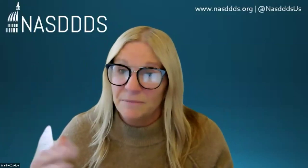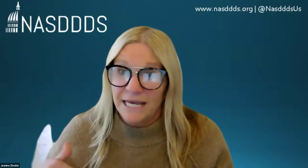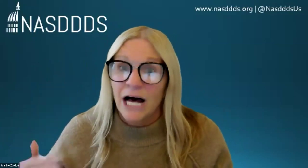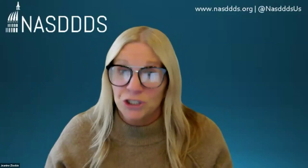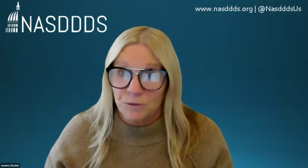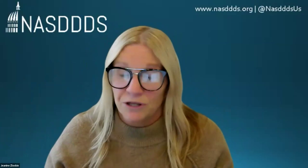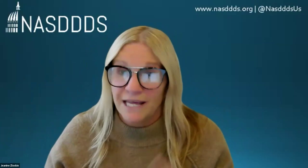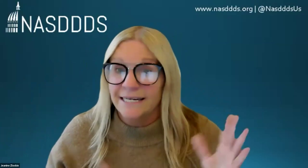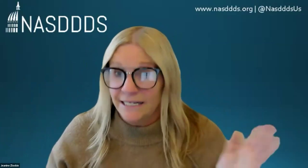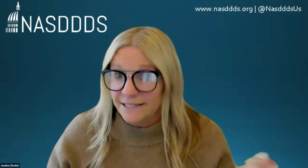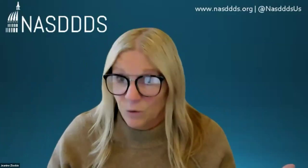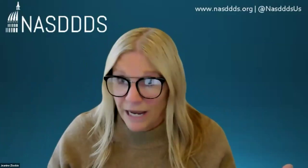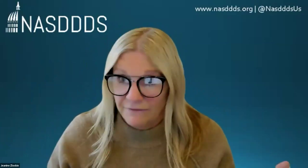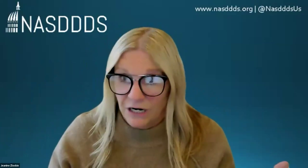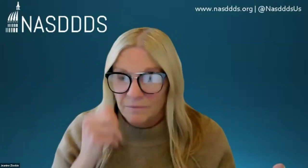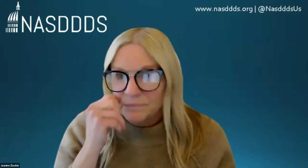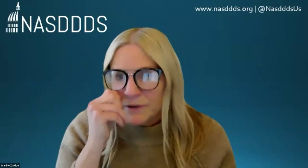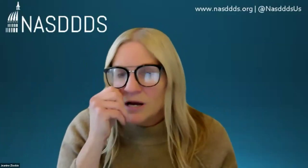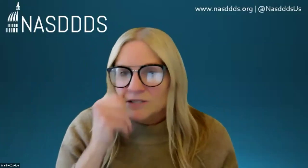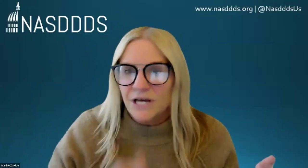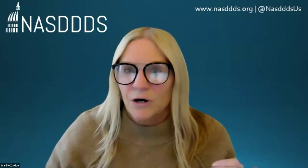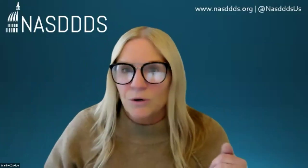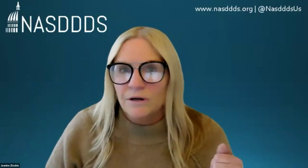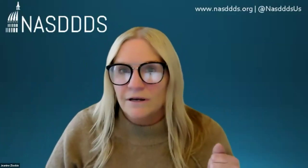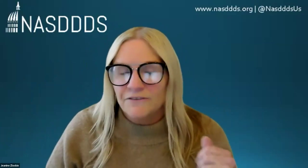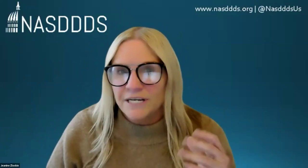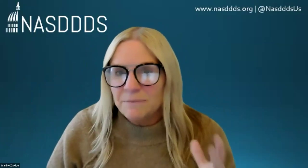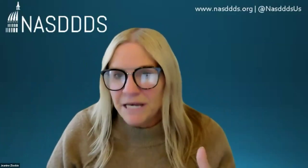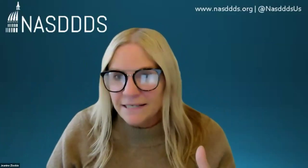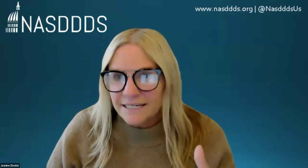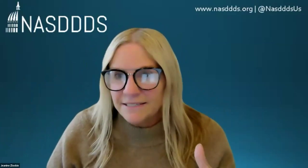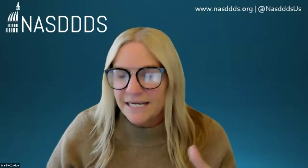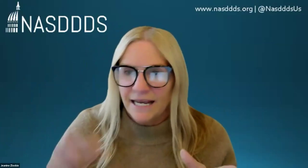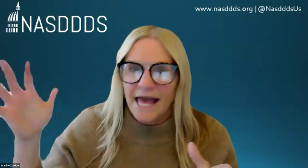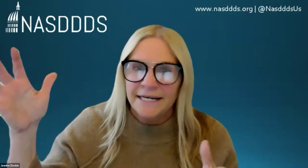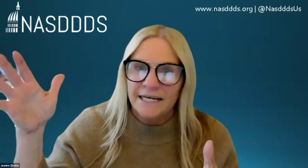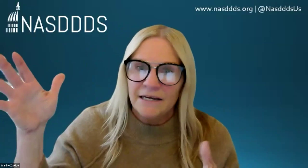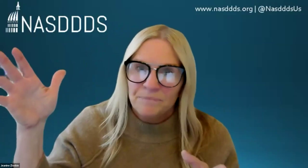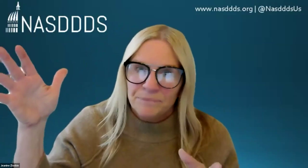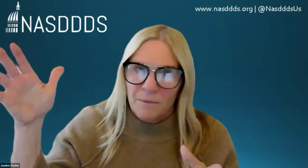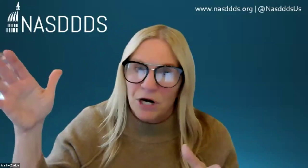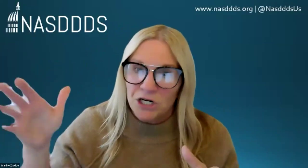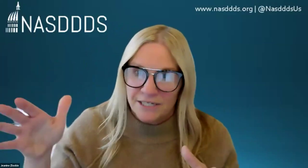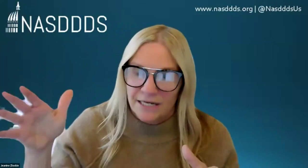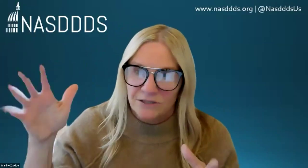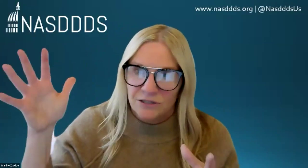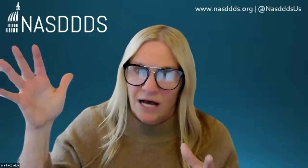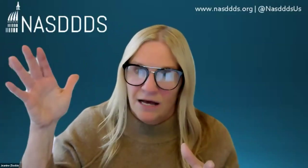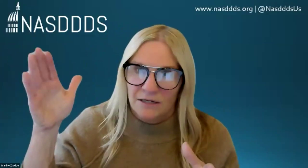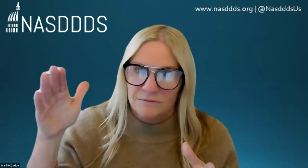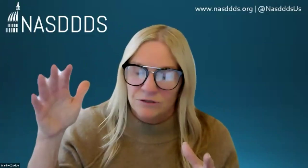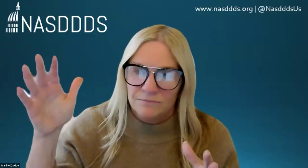criteria to be eligible than it is in a waiver. So for EPSDT, any